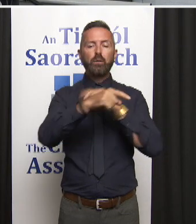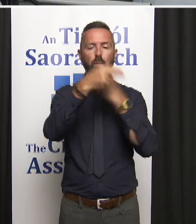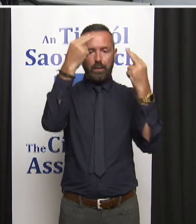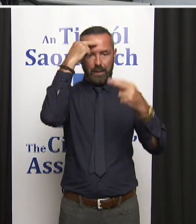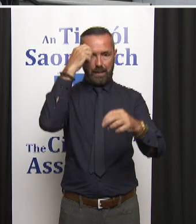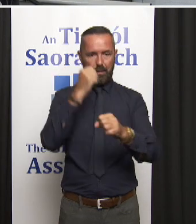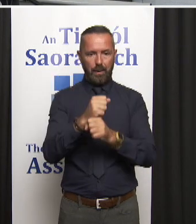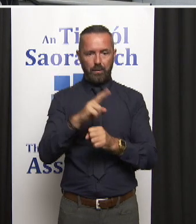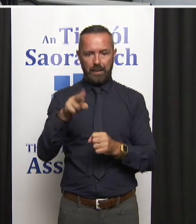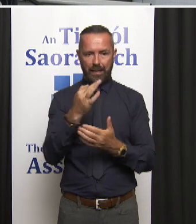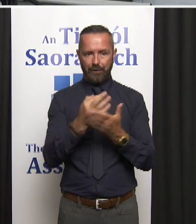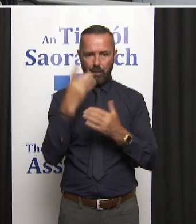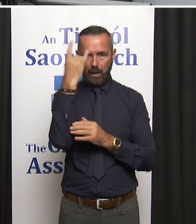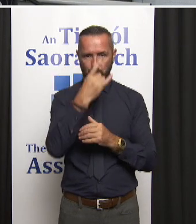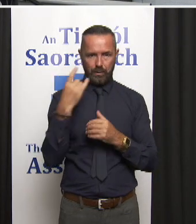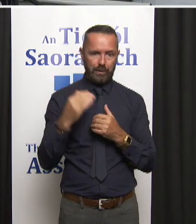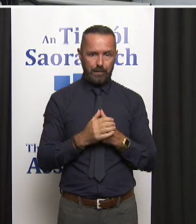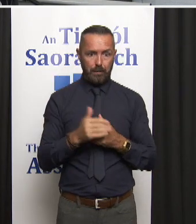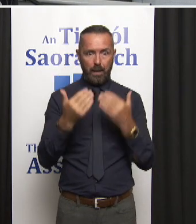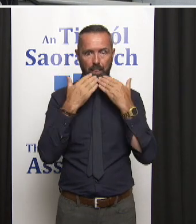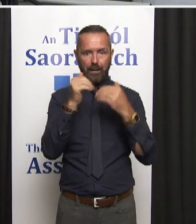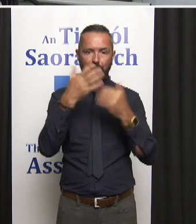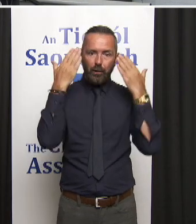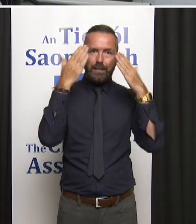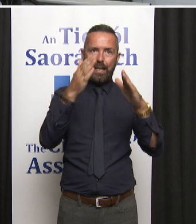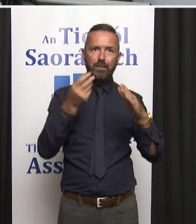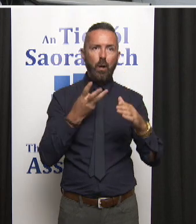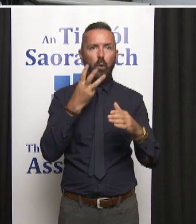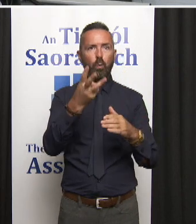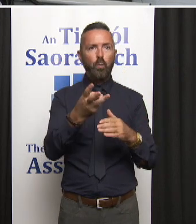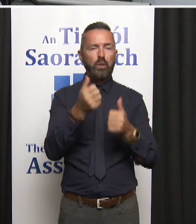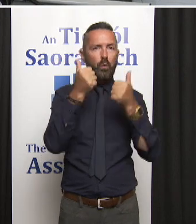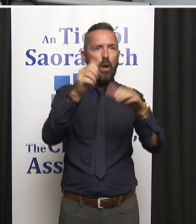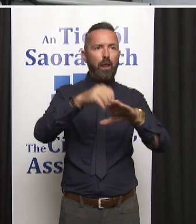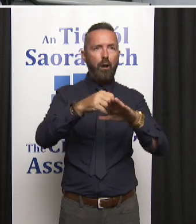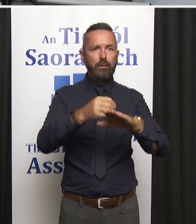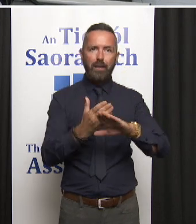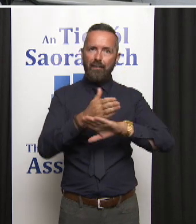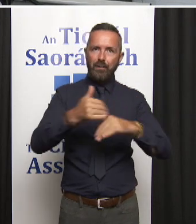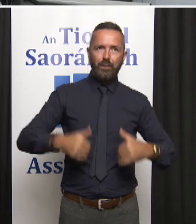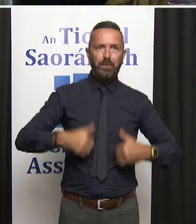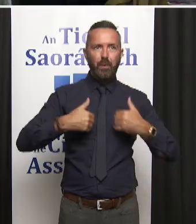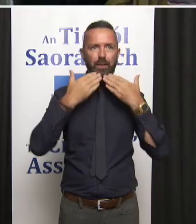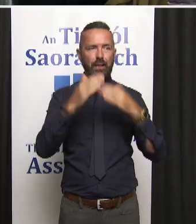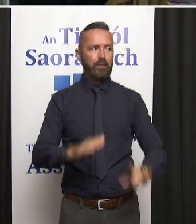engage with in the coming hours. And I thank you for your attention, and I wish you well in your efforts this morning. Thank you.